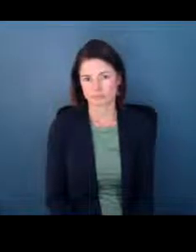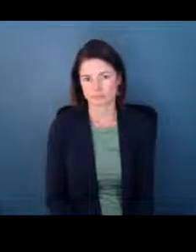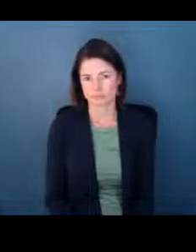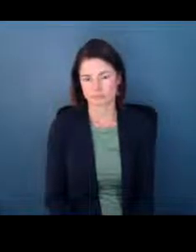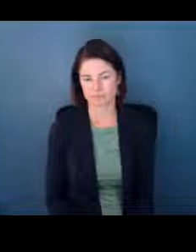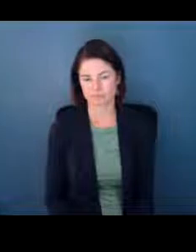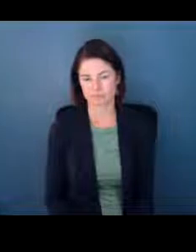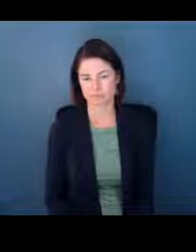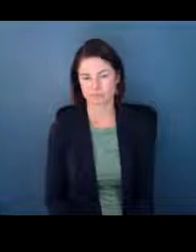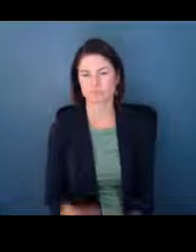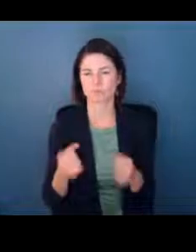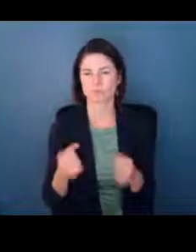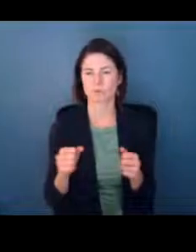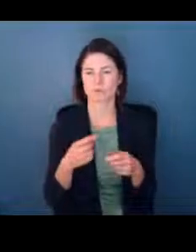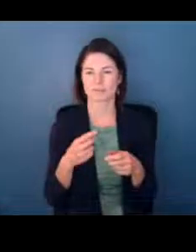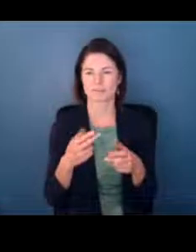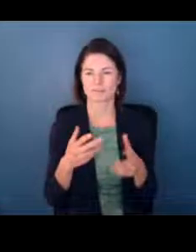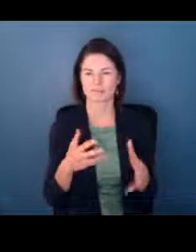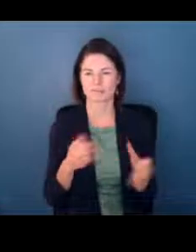on our progress so far.